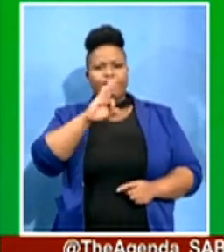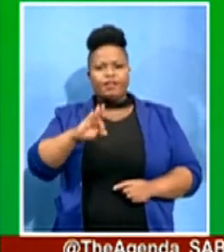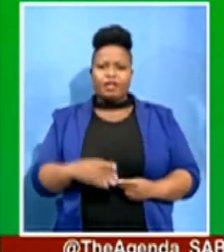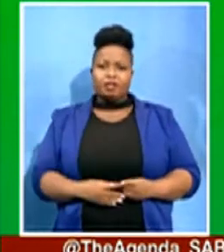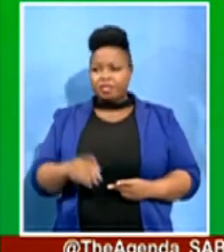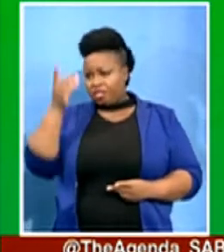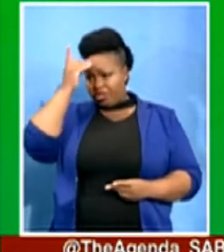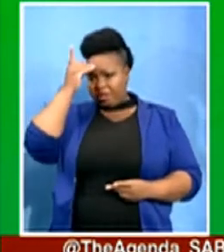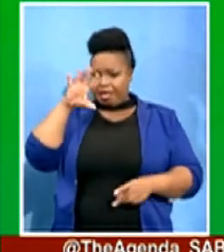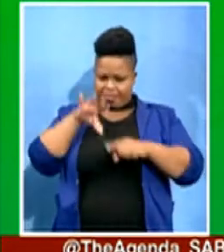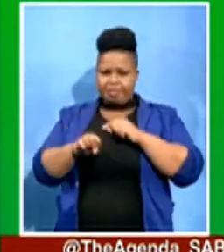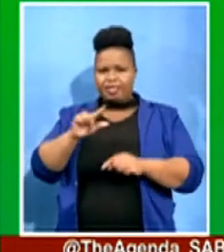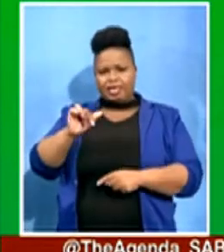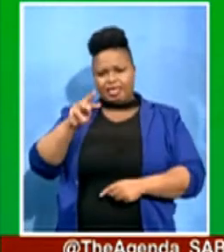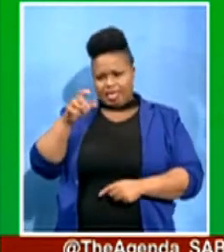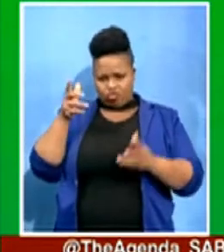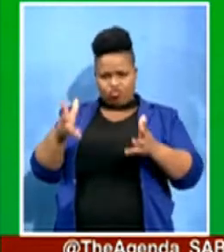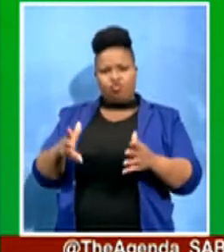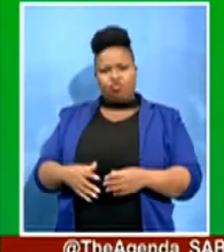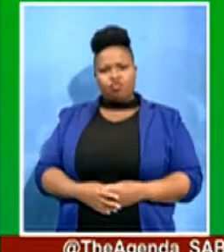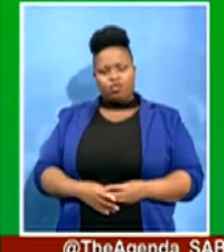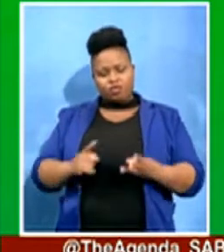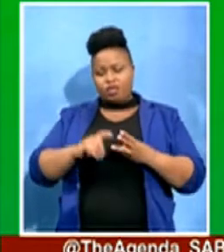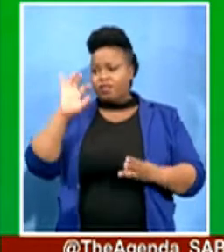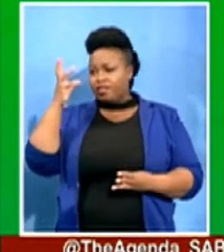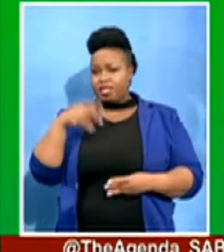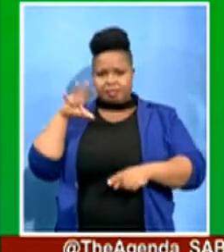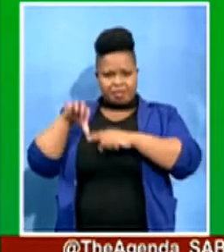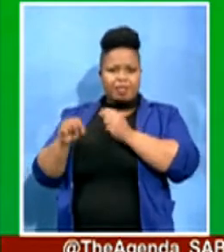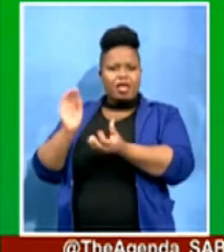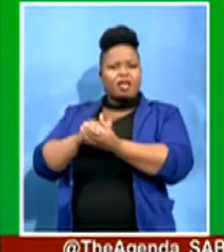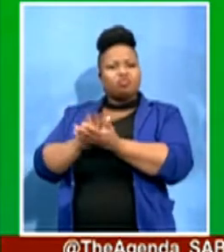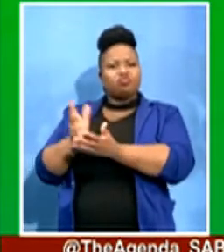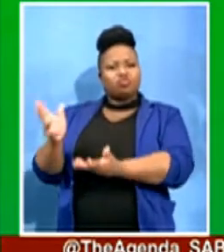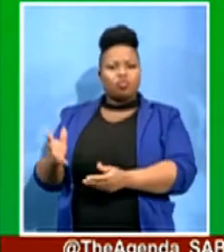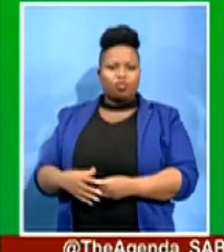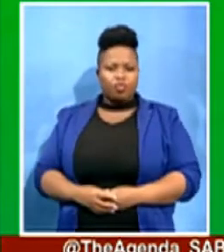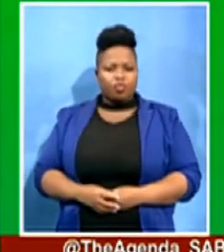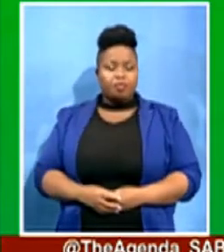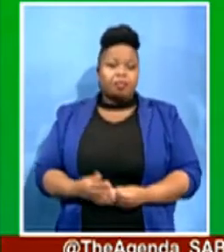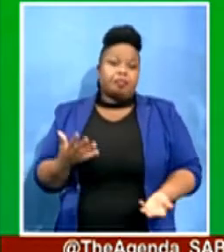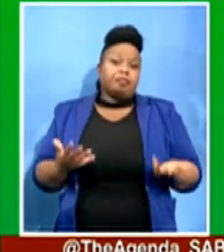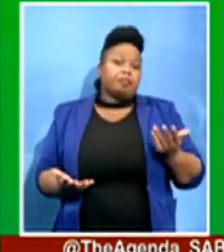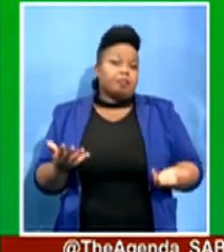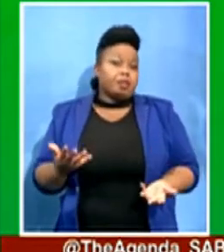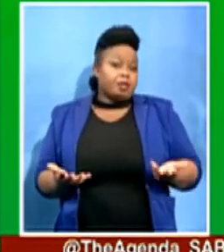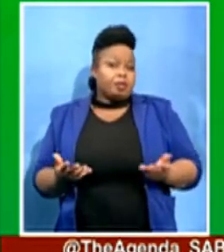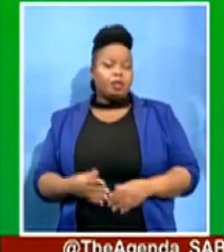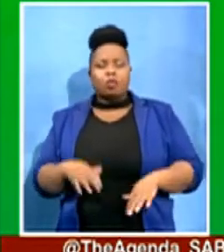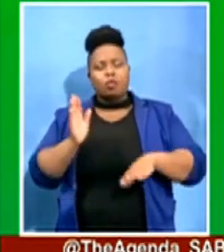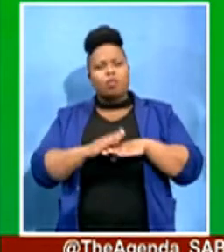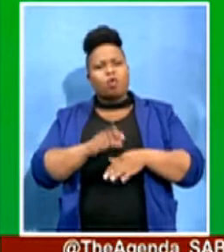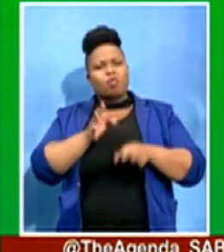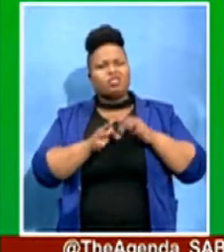how the people of Free State got Ace Mahashud. Perhaps many of political issues can now be seen within the